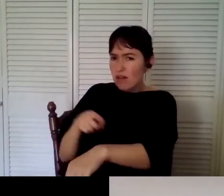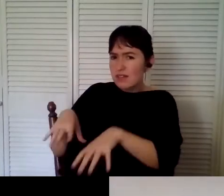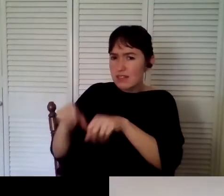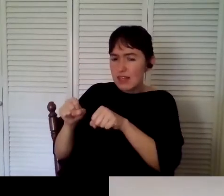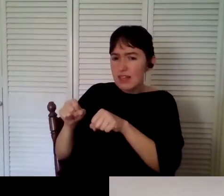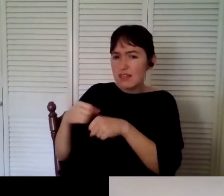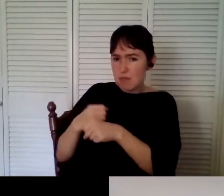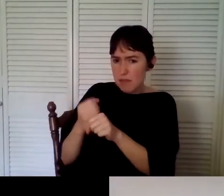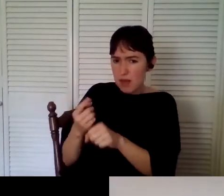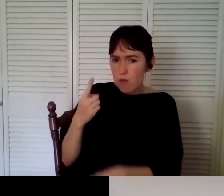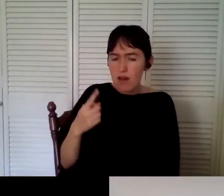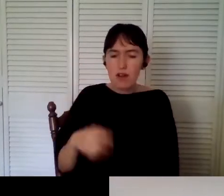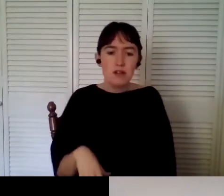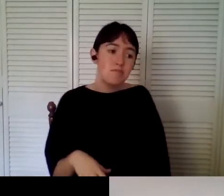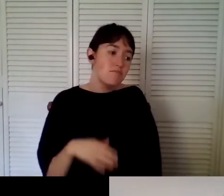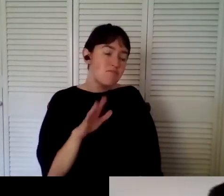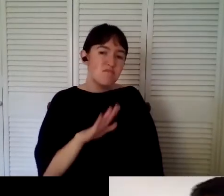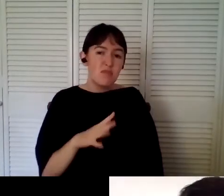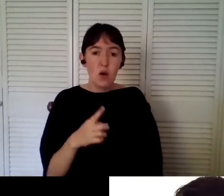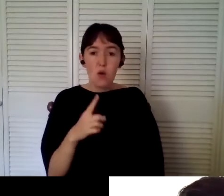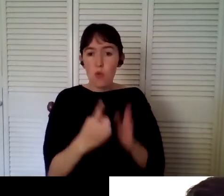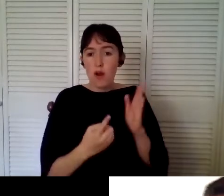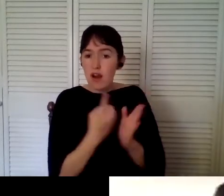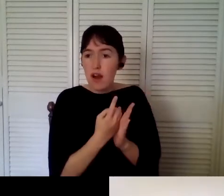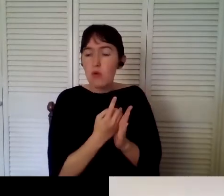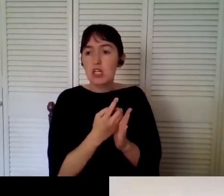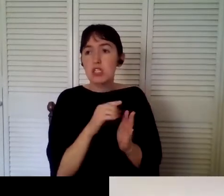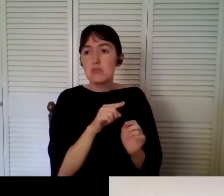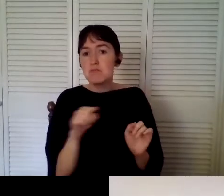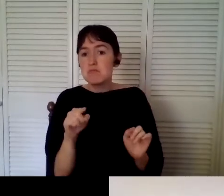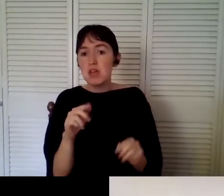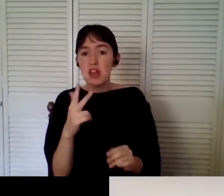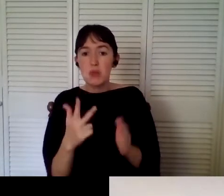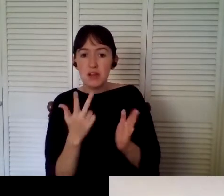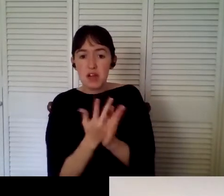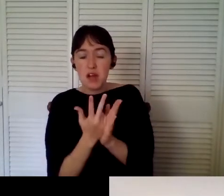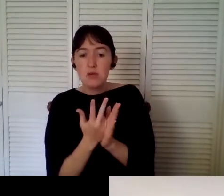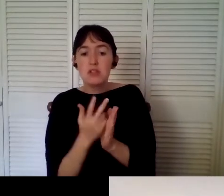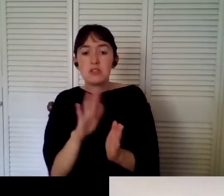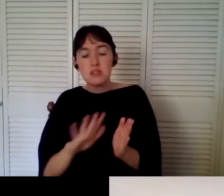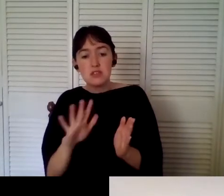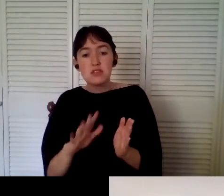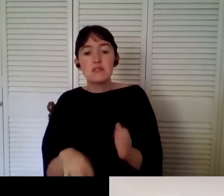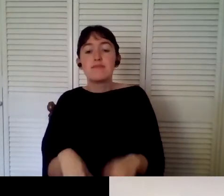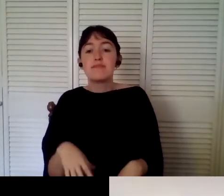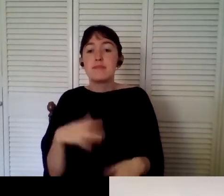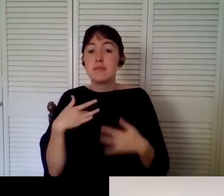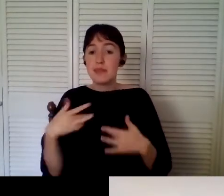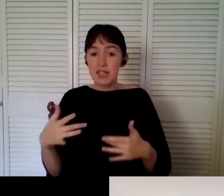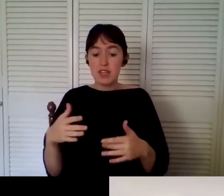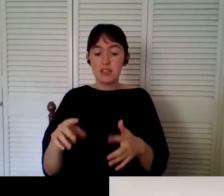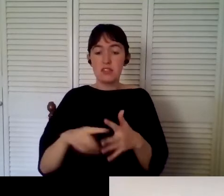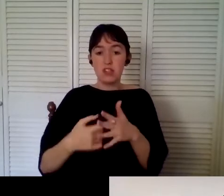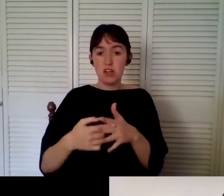to 3 hours to make. It starts usually from a larger piece like this that Uh-huh. you slowly chip